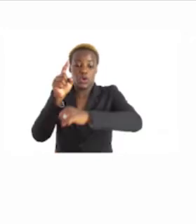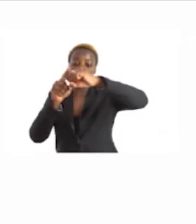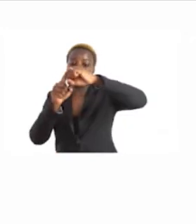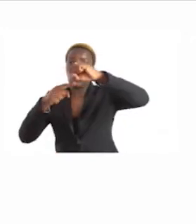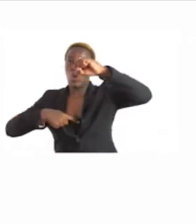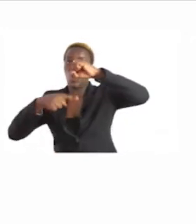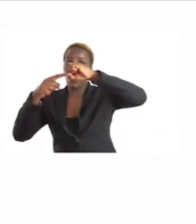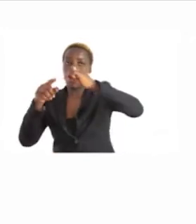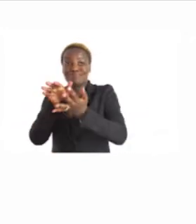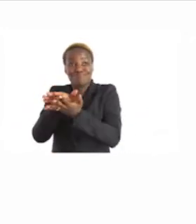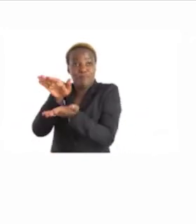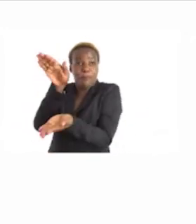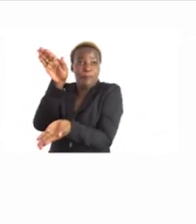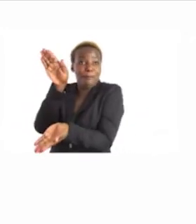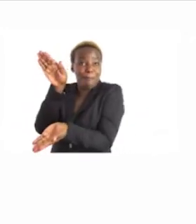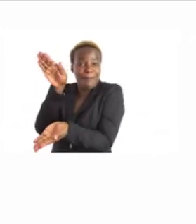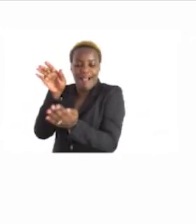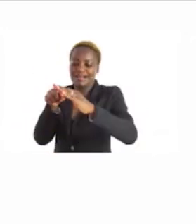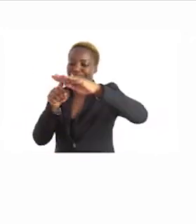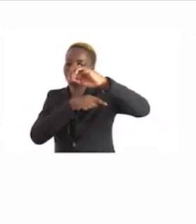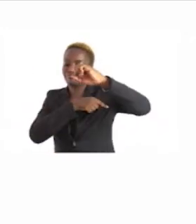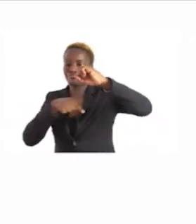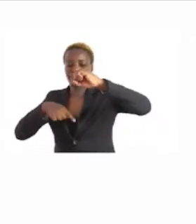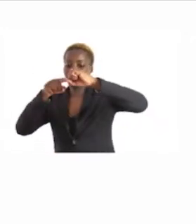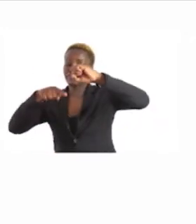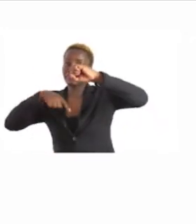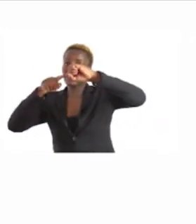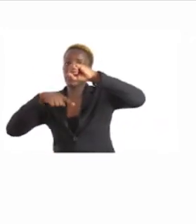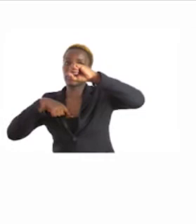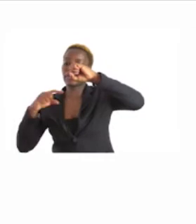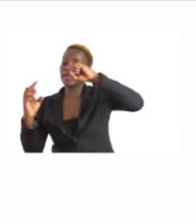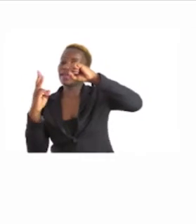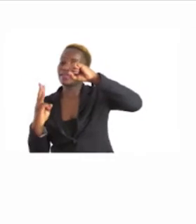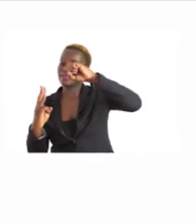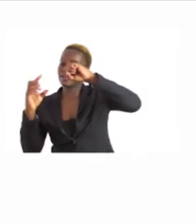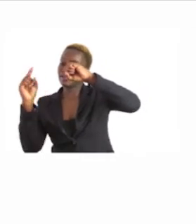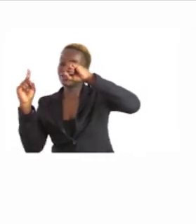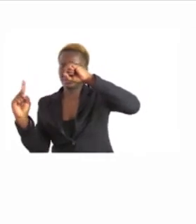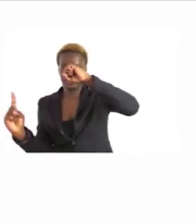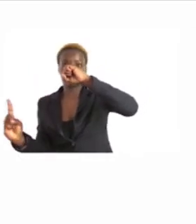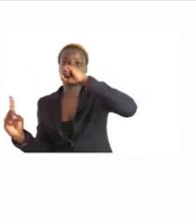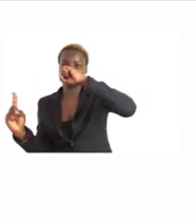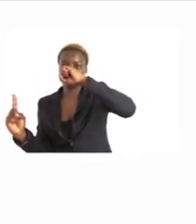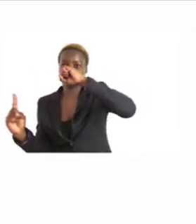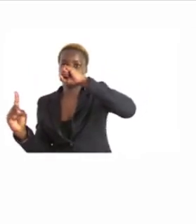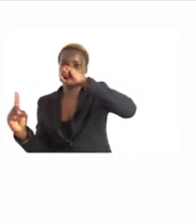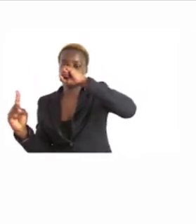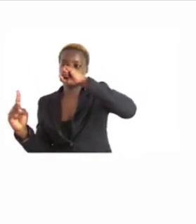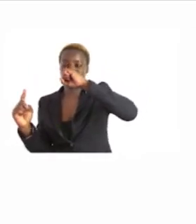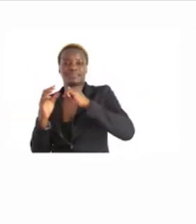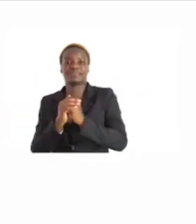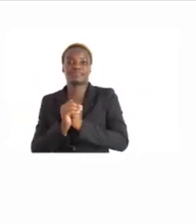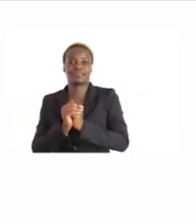the sign should be opening towards the 31, which means we are eating the bigger